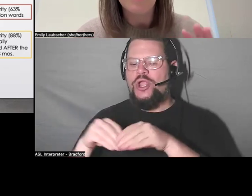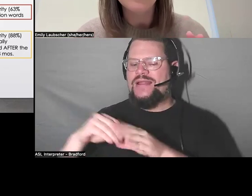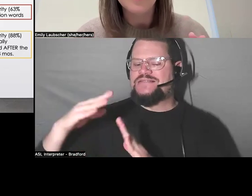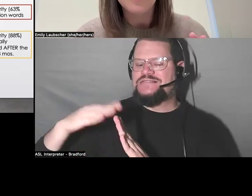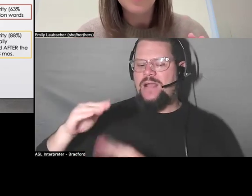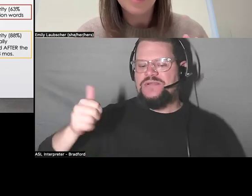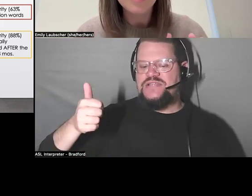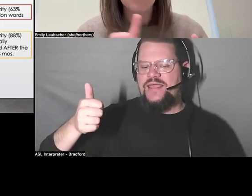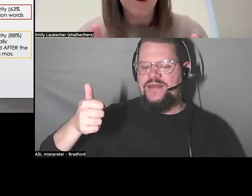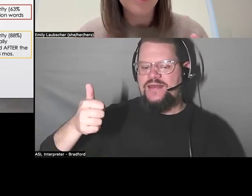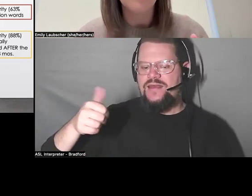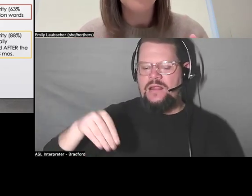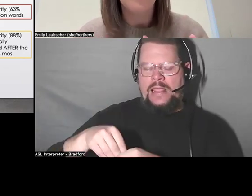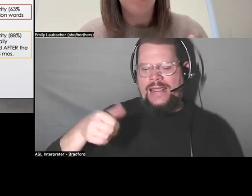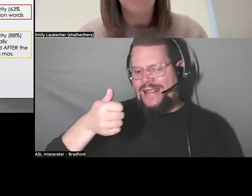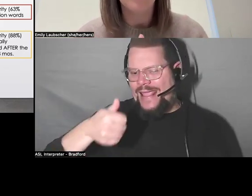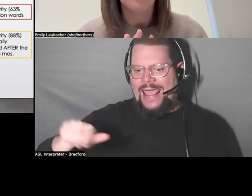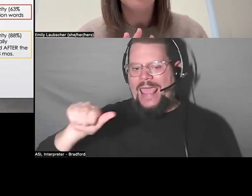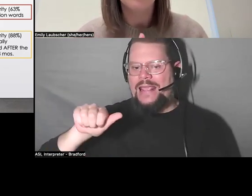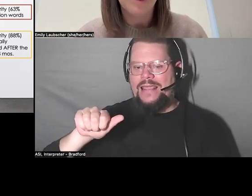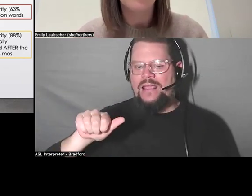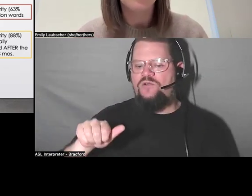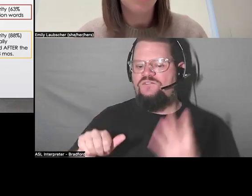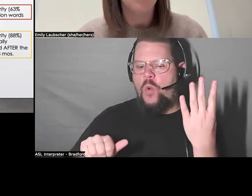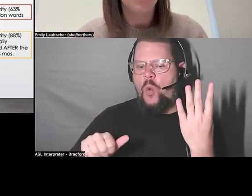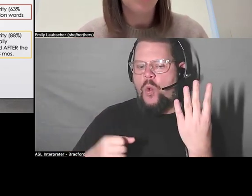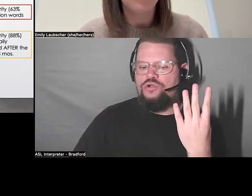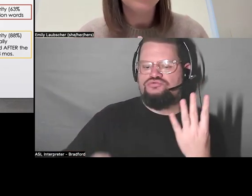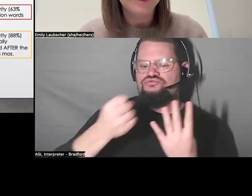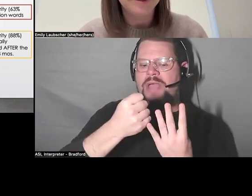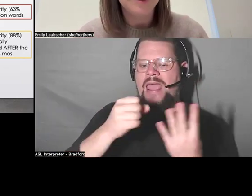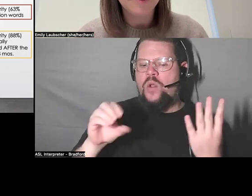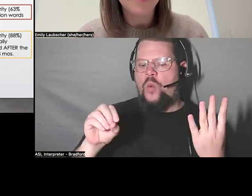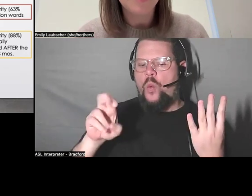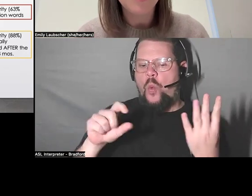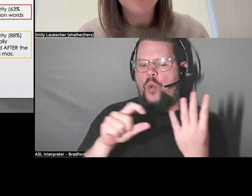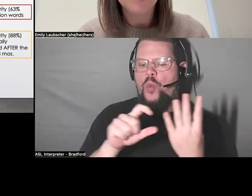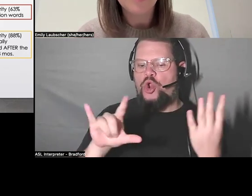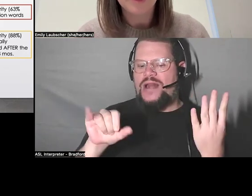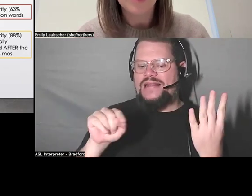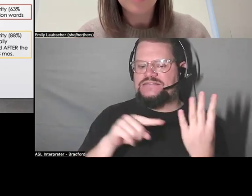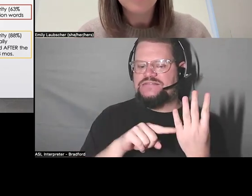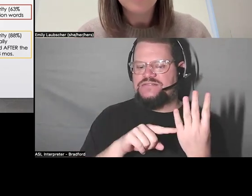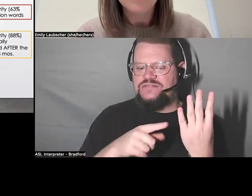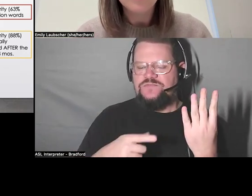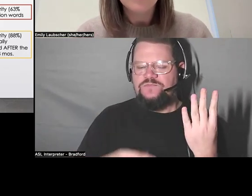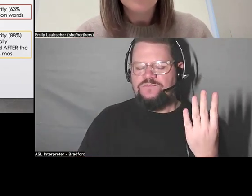10 on any one of the four ranked core word lists.